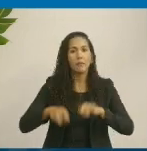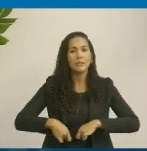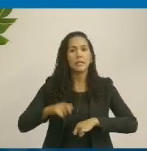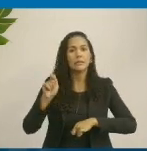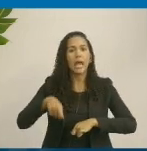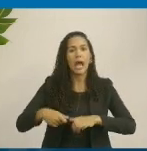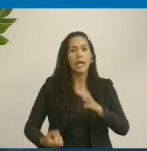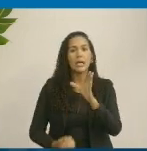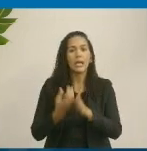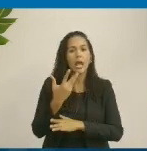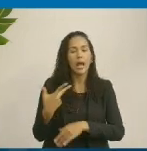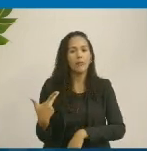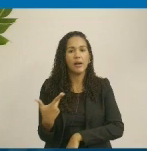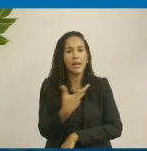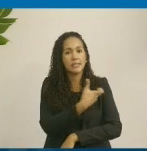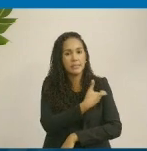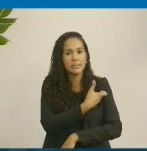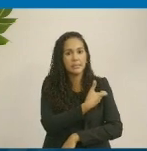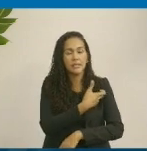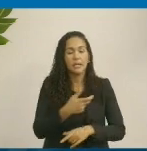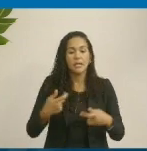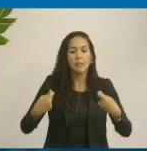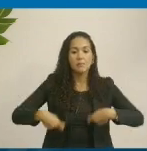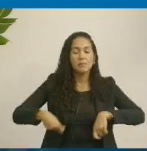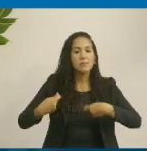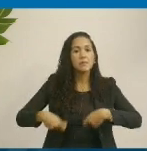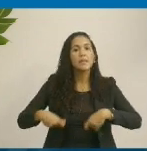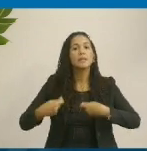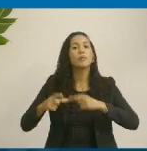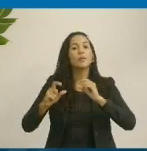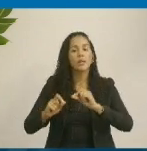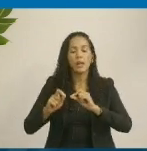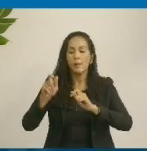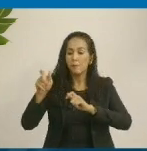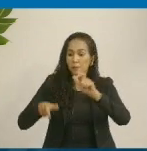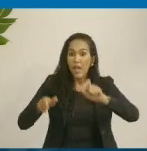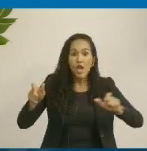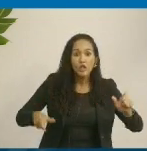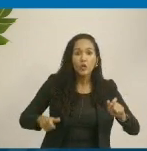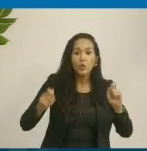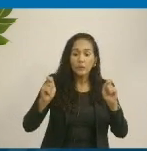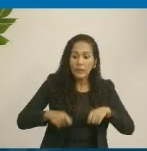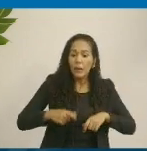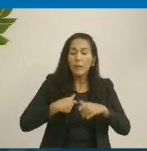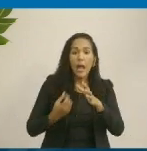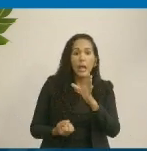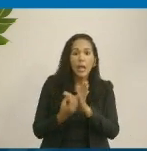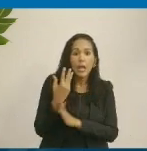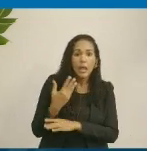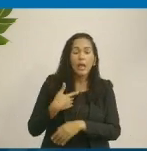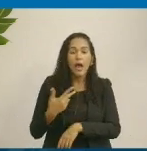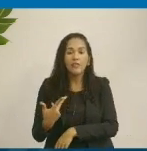is necessary and let them have something while you, they're helping with this, so